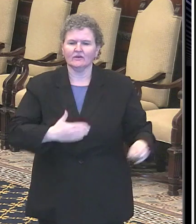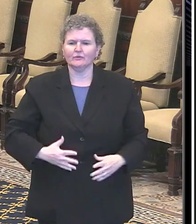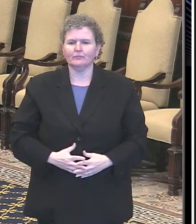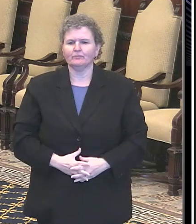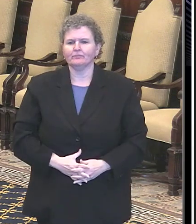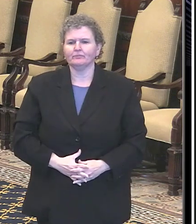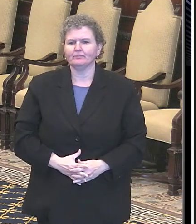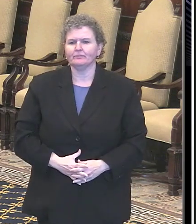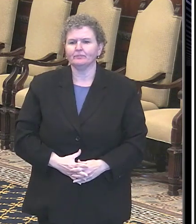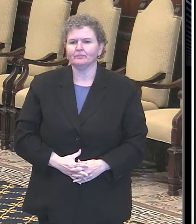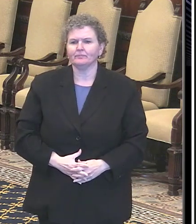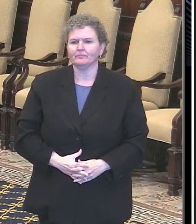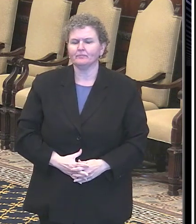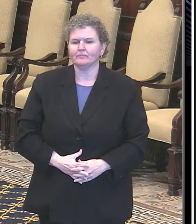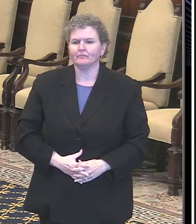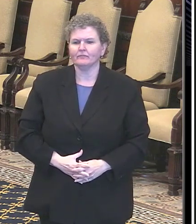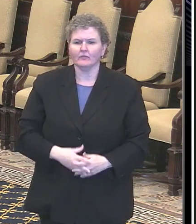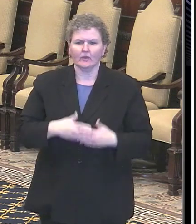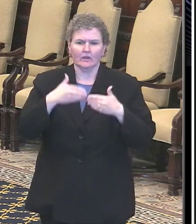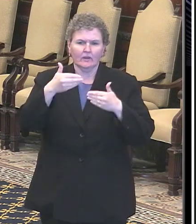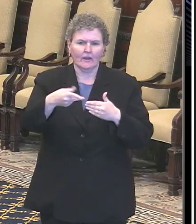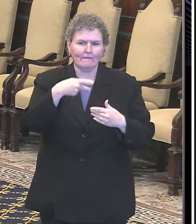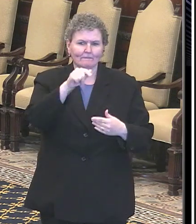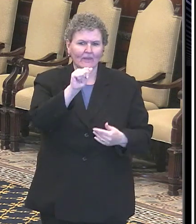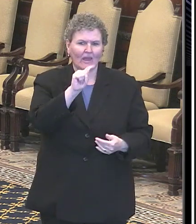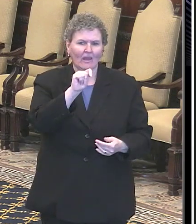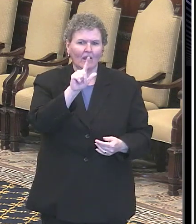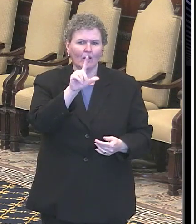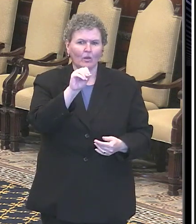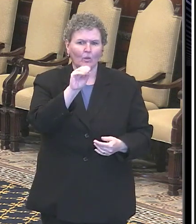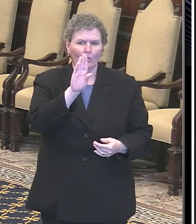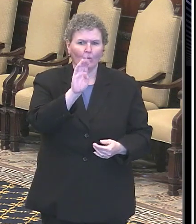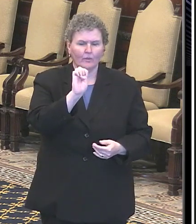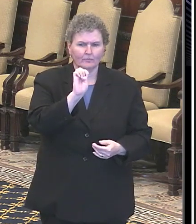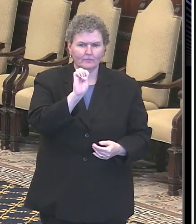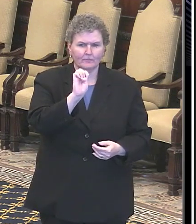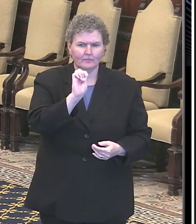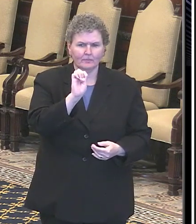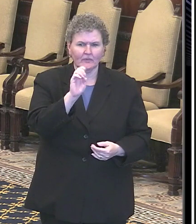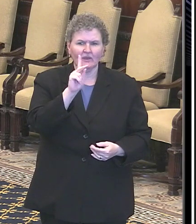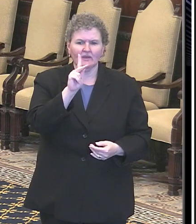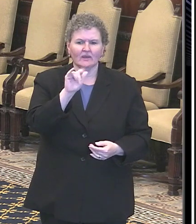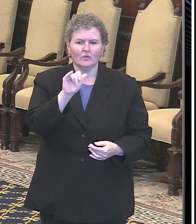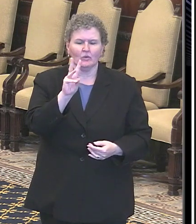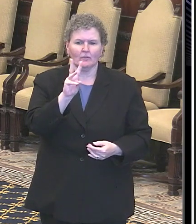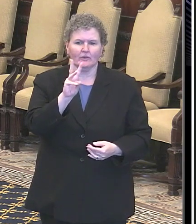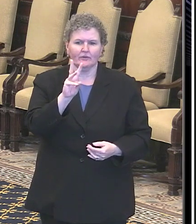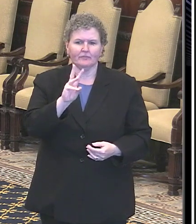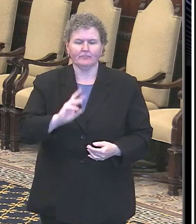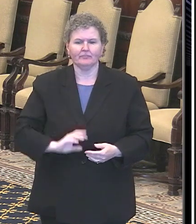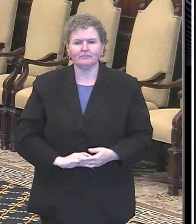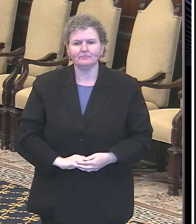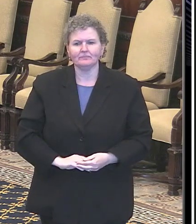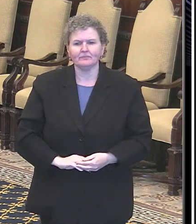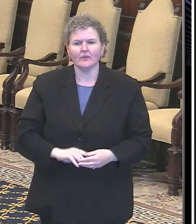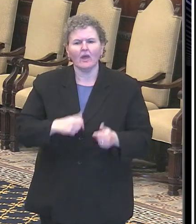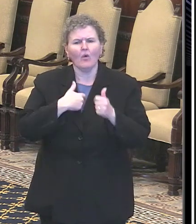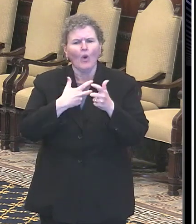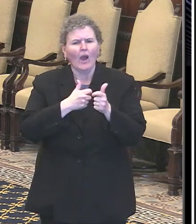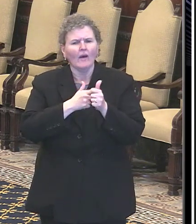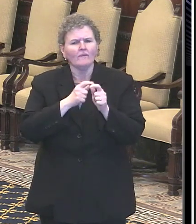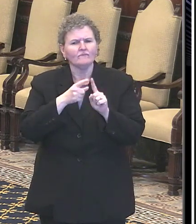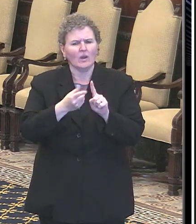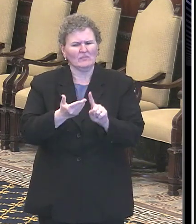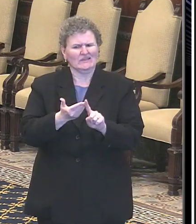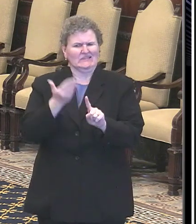Laura. Pat Loeb of KYW, you're up next. To follow up on Laura's question, the